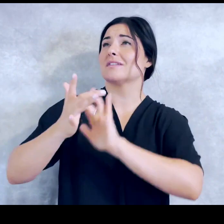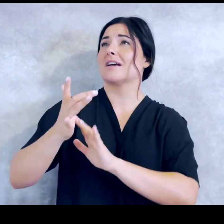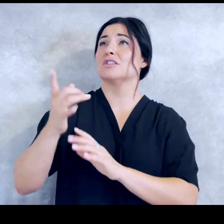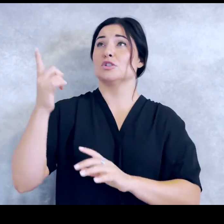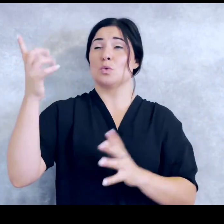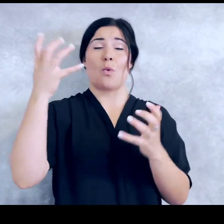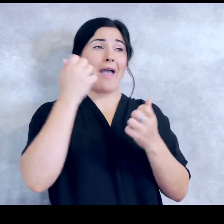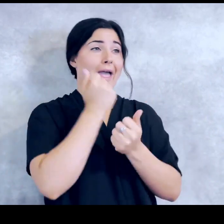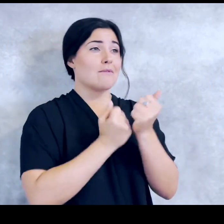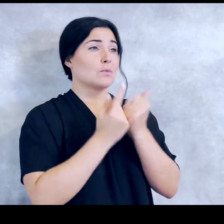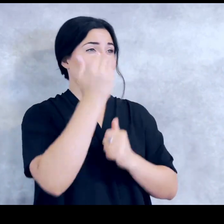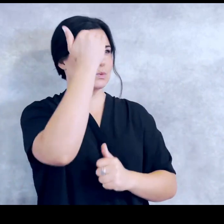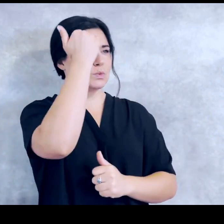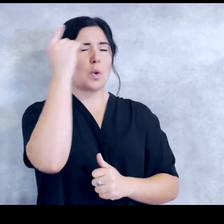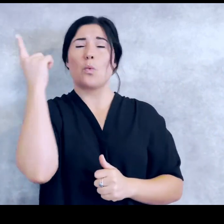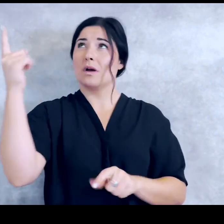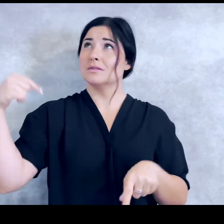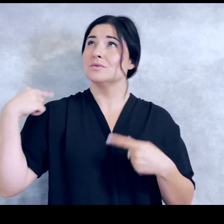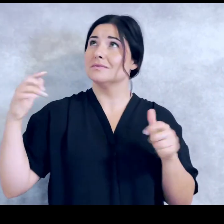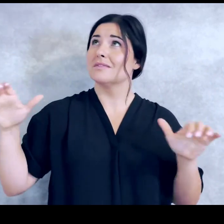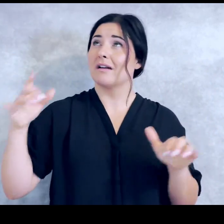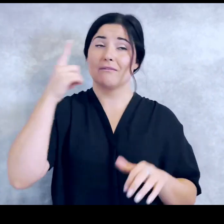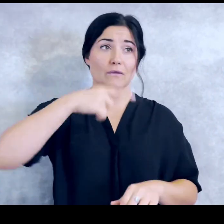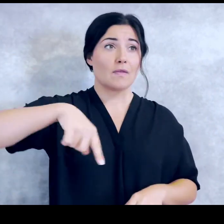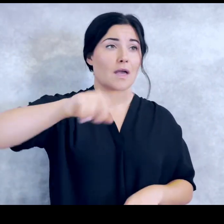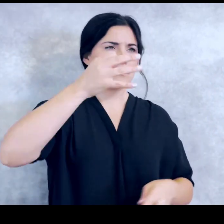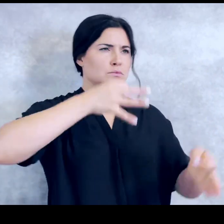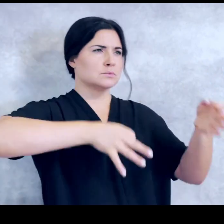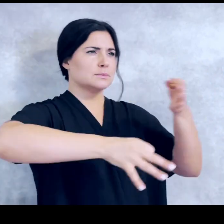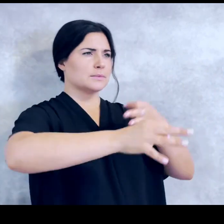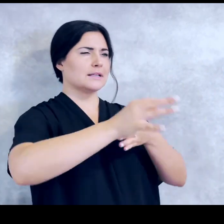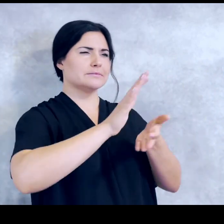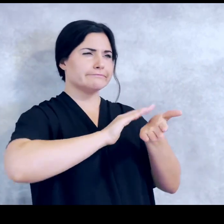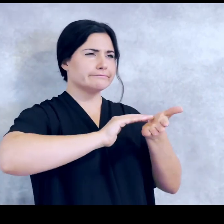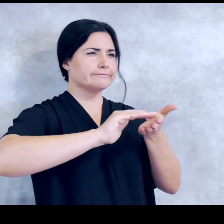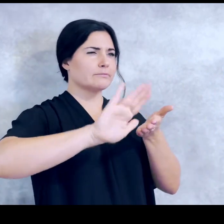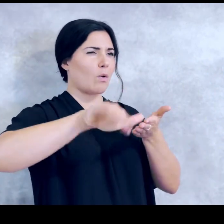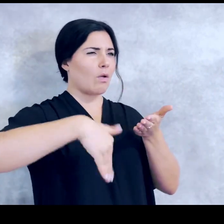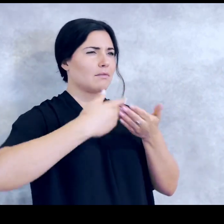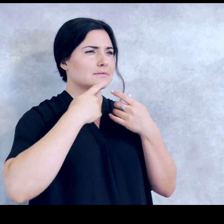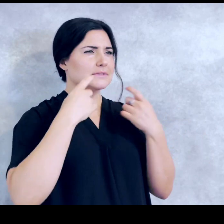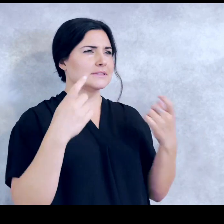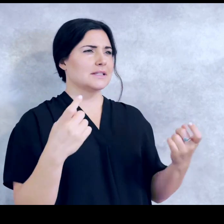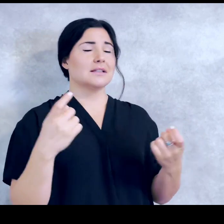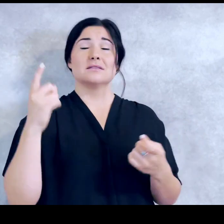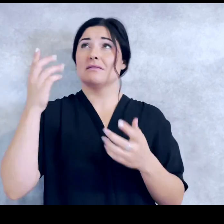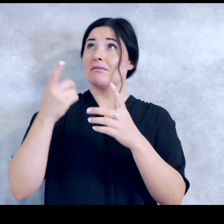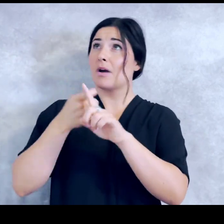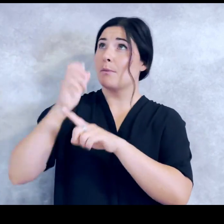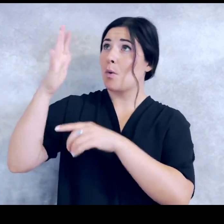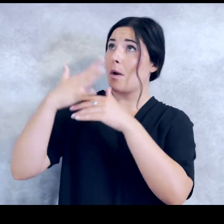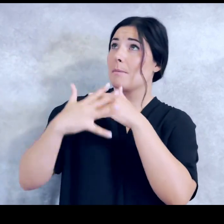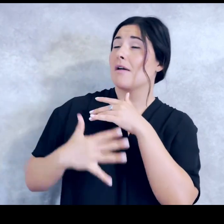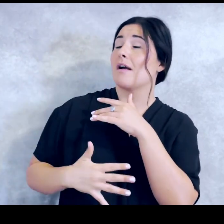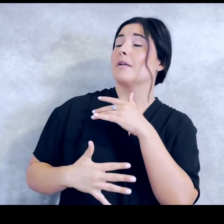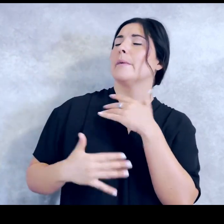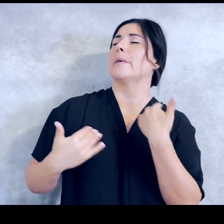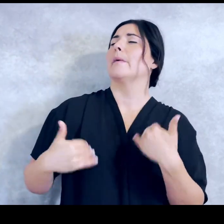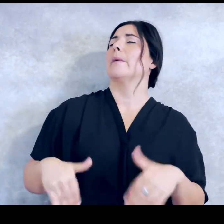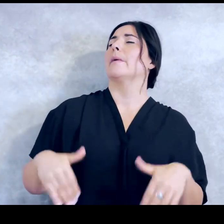you want everybody to know what you've done for them. You want everybody to see the power that is in our lives by your